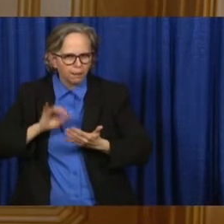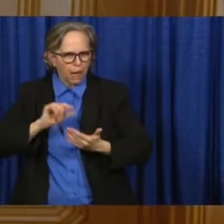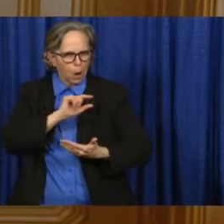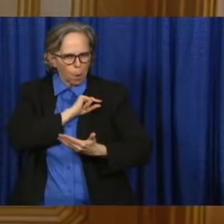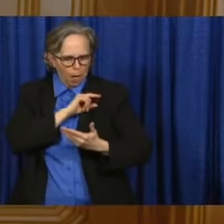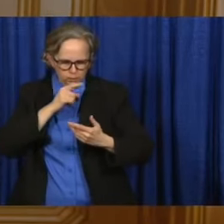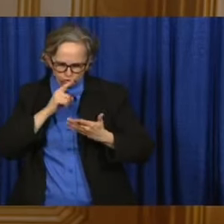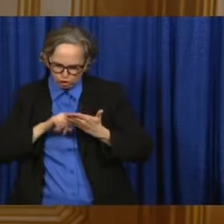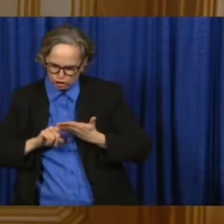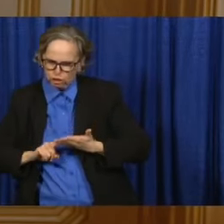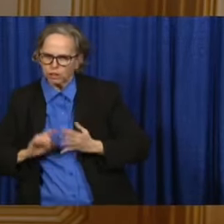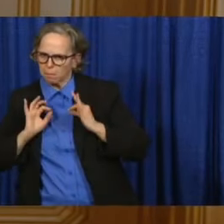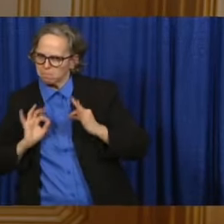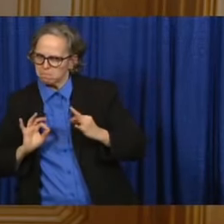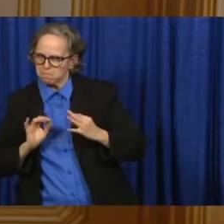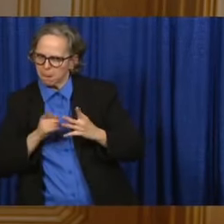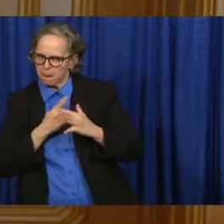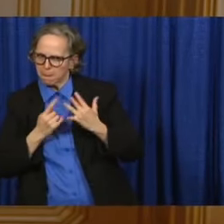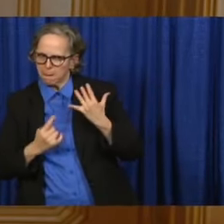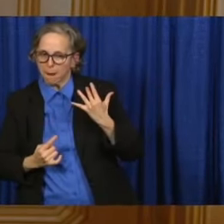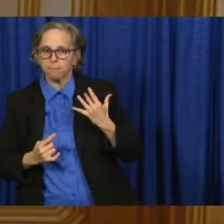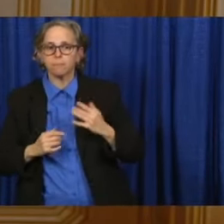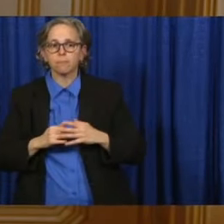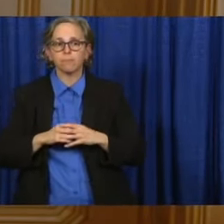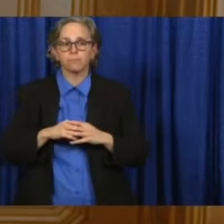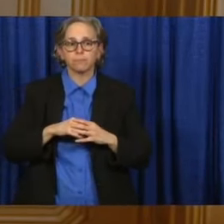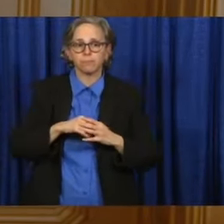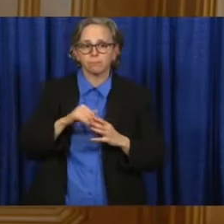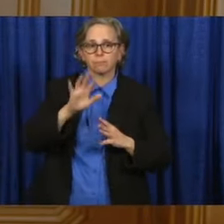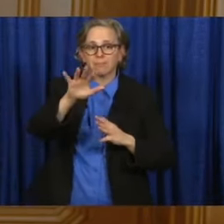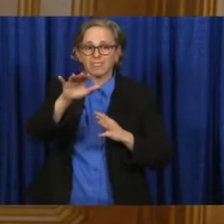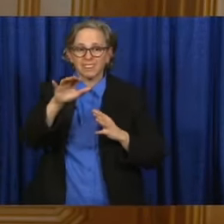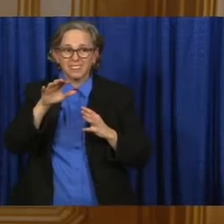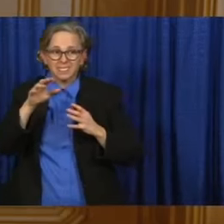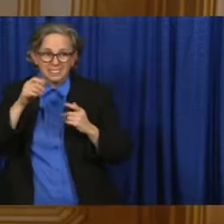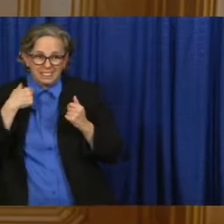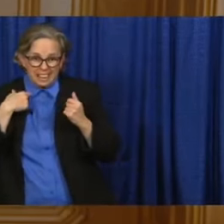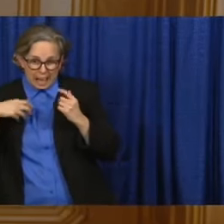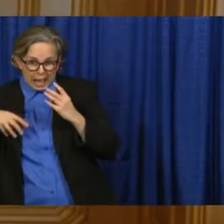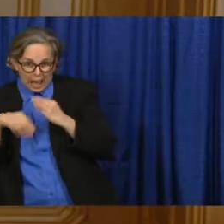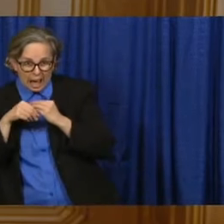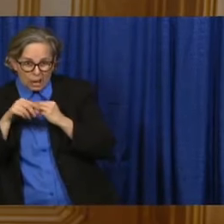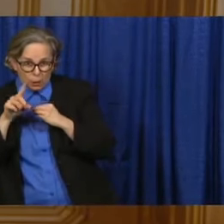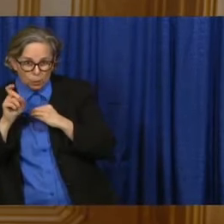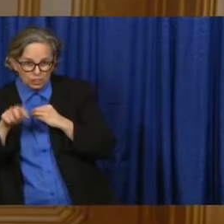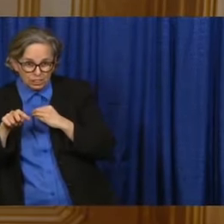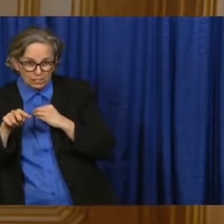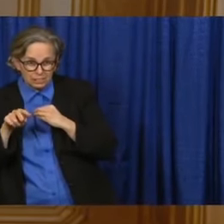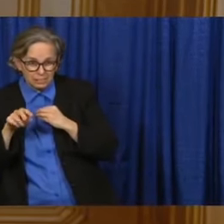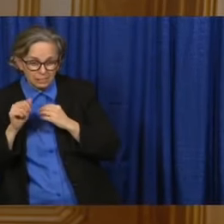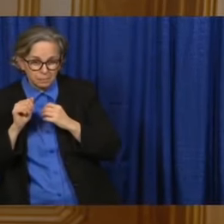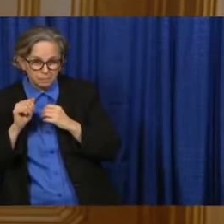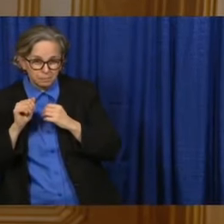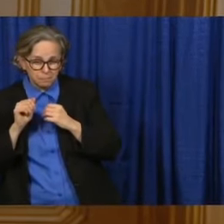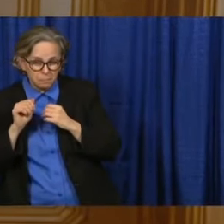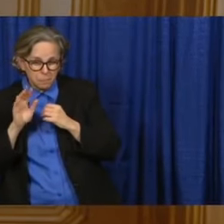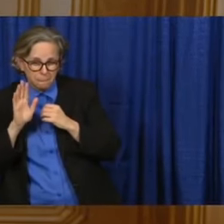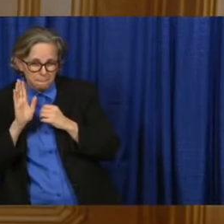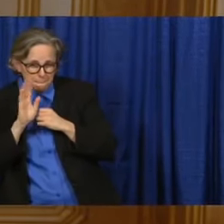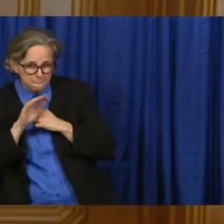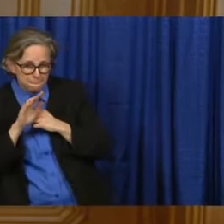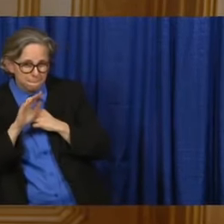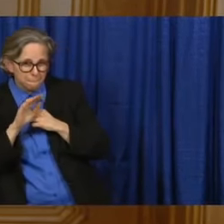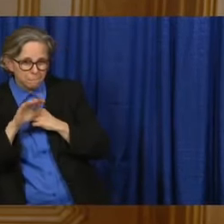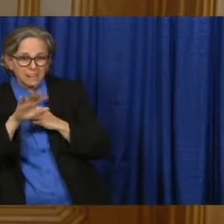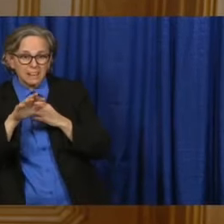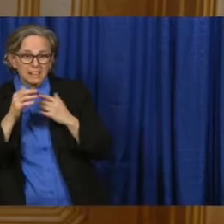Okay, and this is the lighter note. This is Luis Gil, from Ohio Latino TV. Now that you have your economic